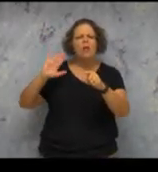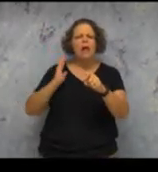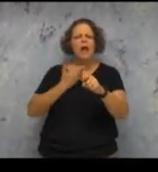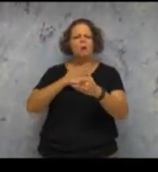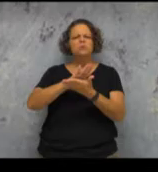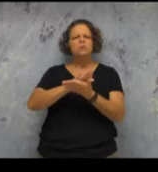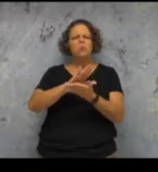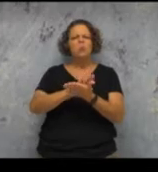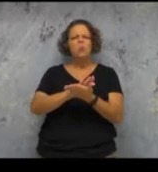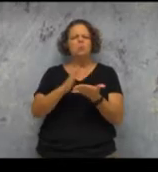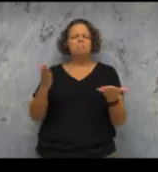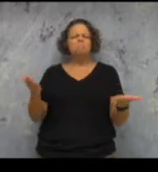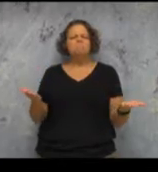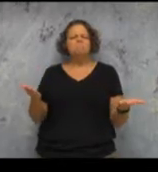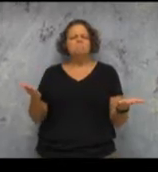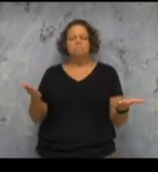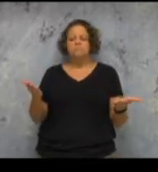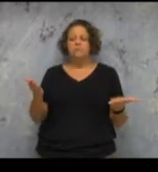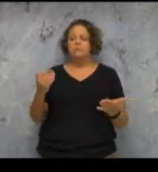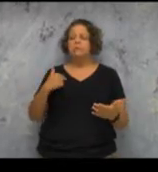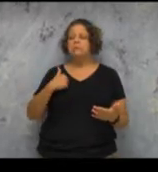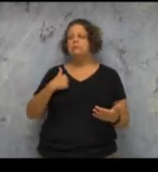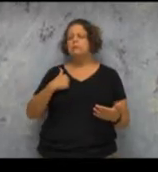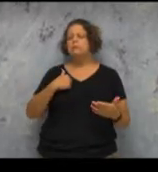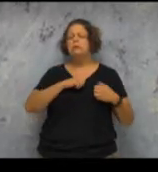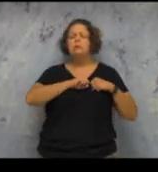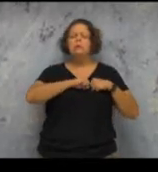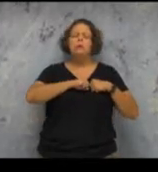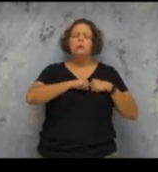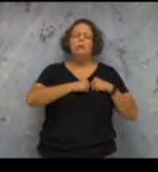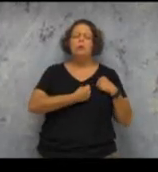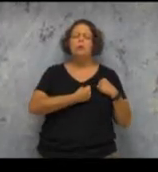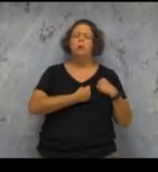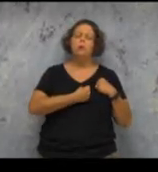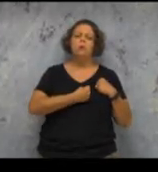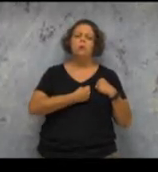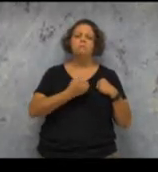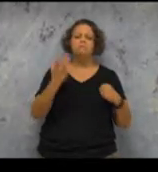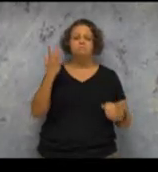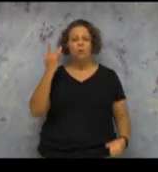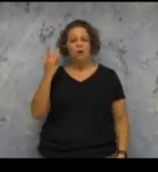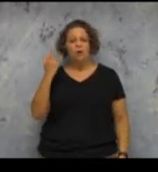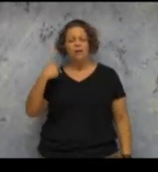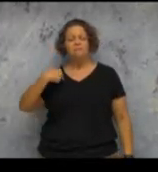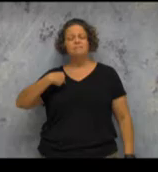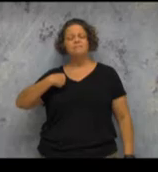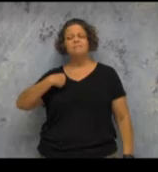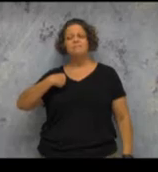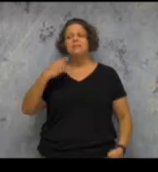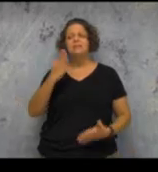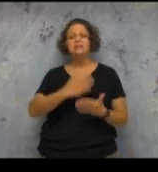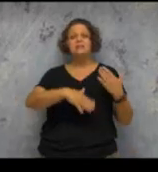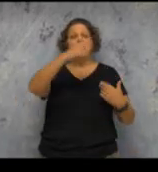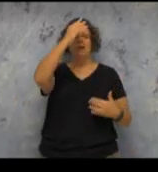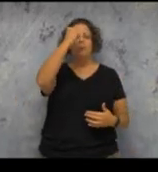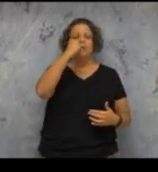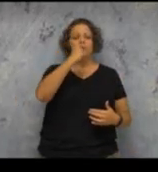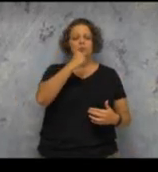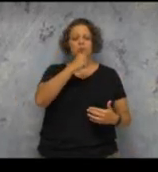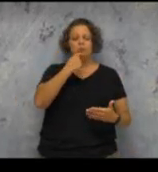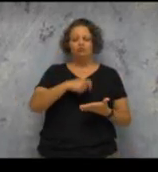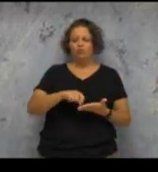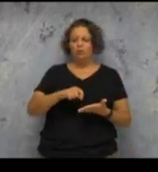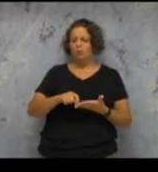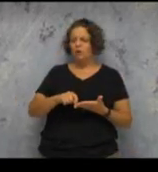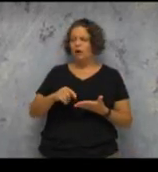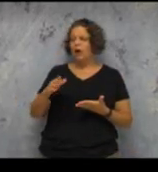like about our school? And boys and girls, my heart was so sad because some of the boys and girls wrote that we have other boys and